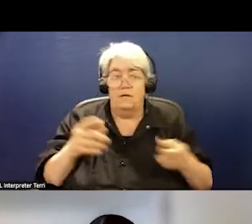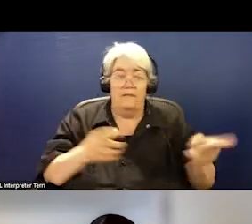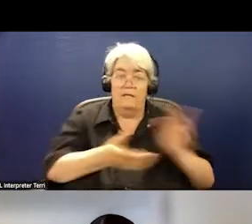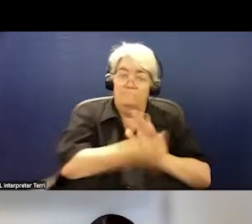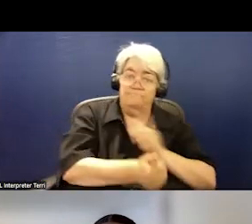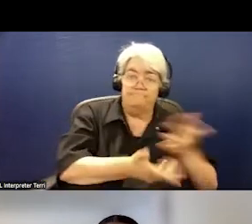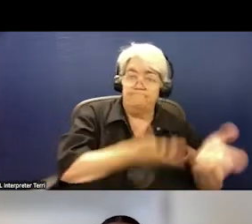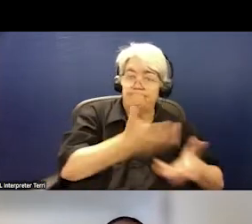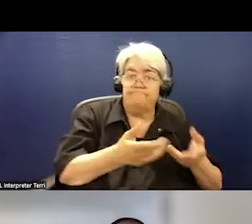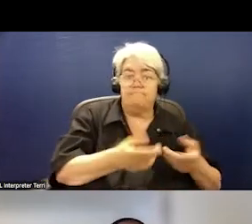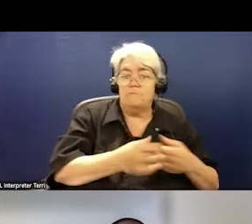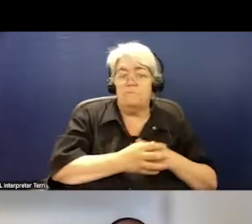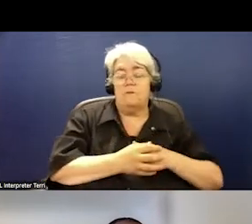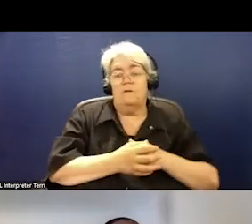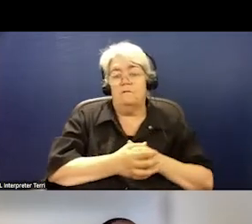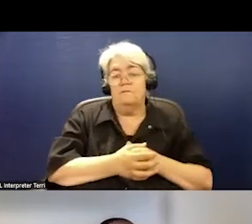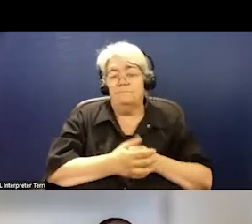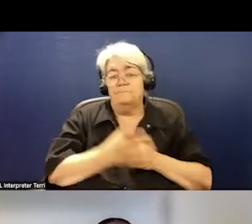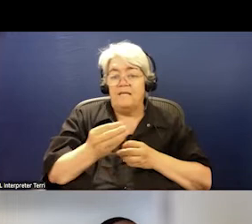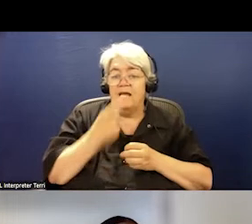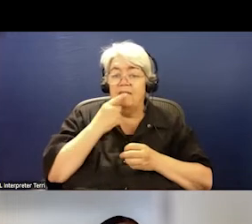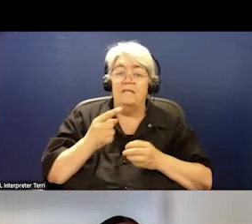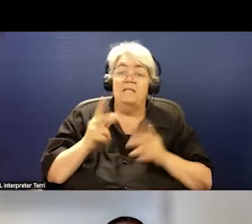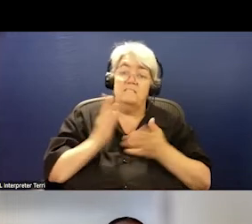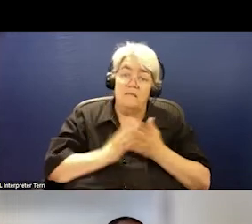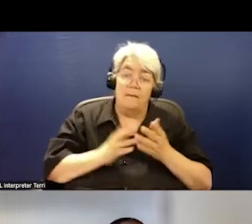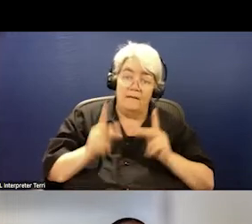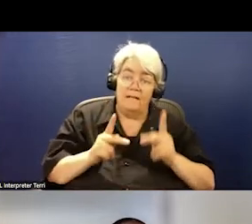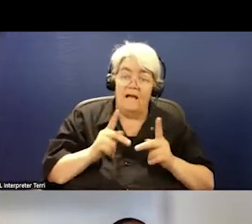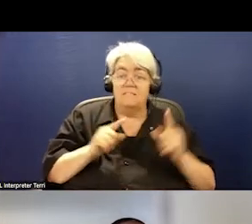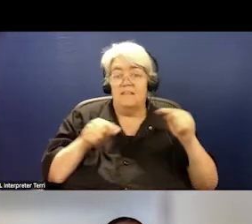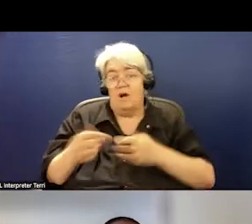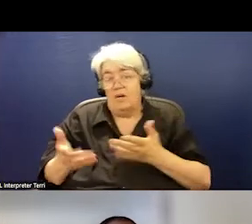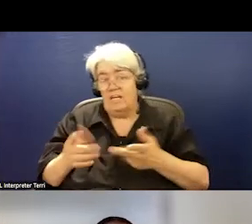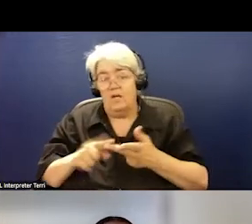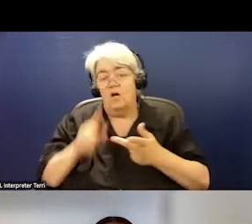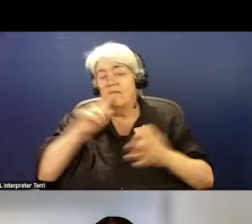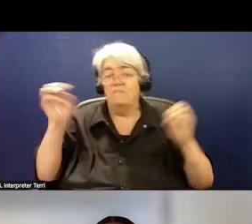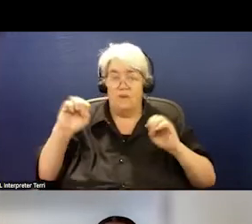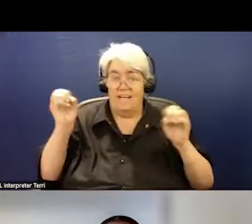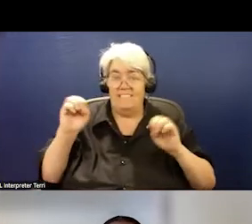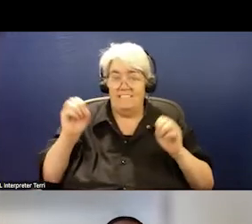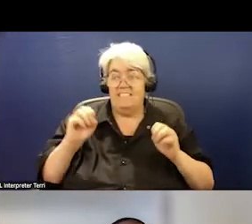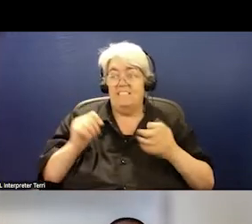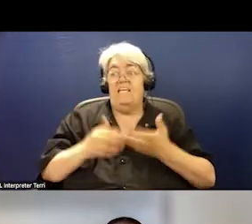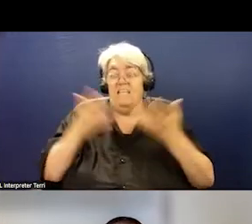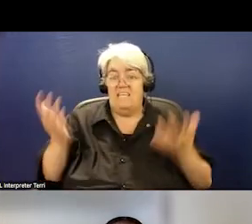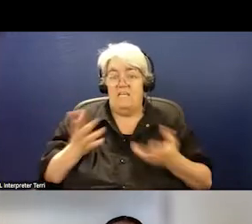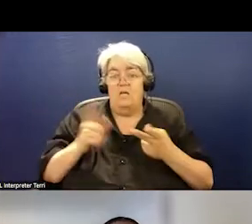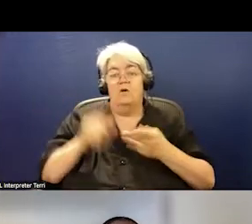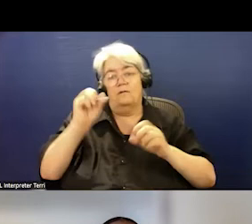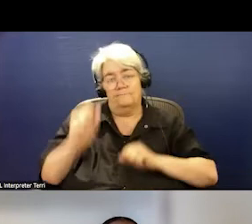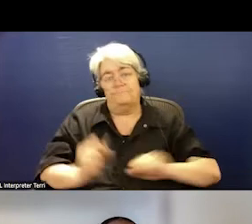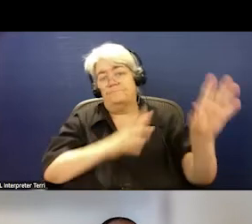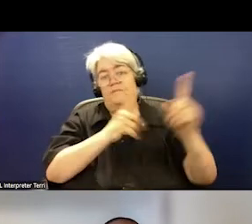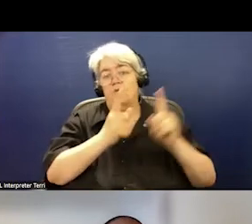I also wanted to touch on, you know, clients going into the hospital. So once they're having a crisis in the shelter, a lot of the things that these, you know,